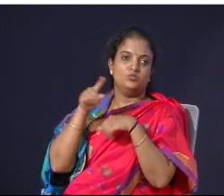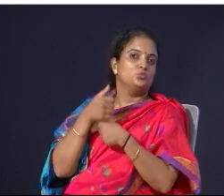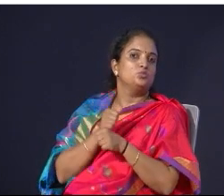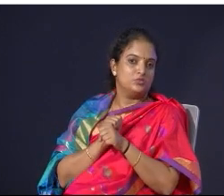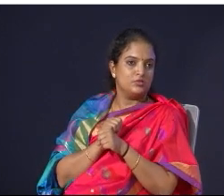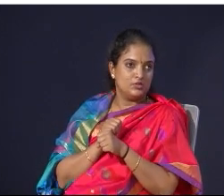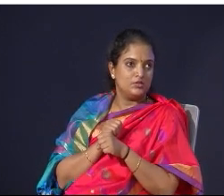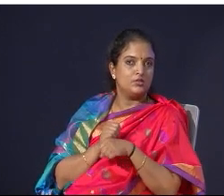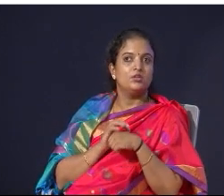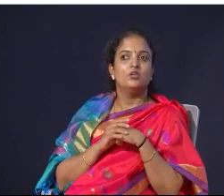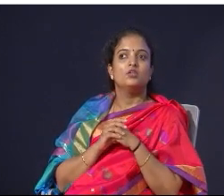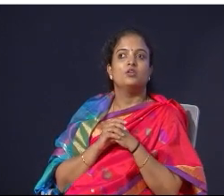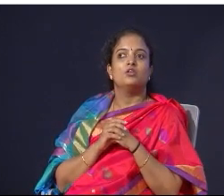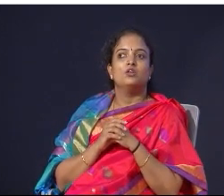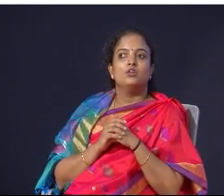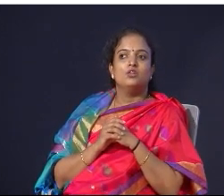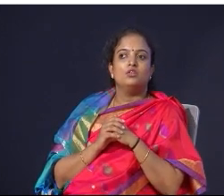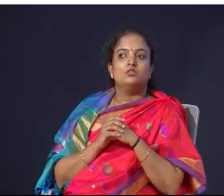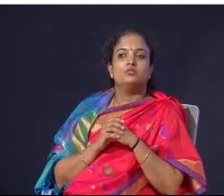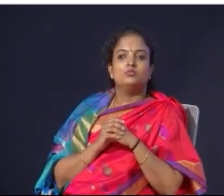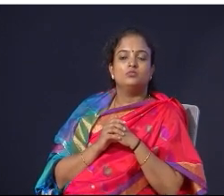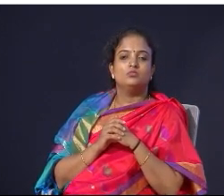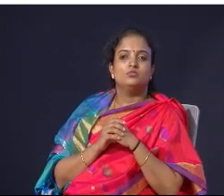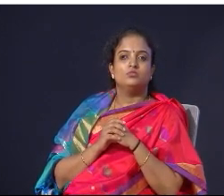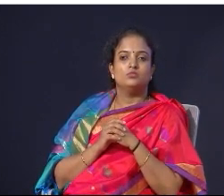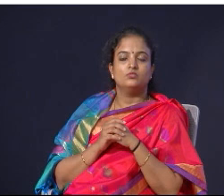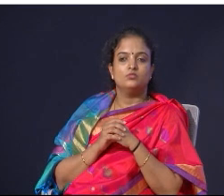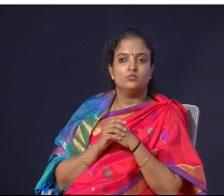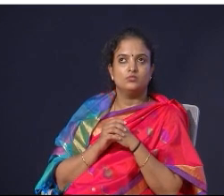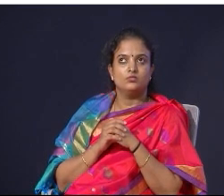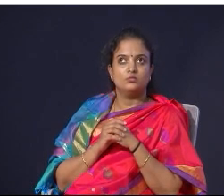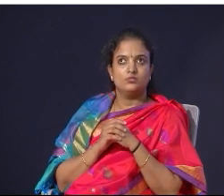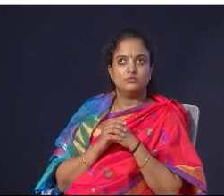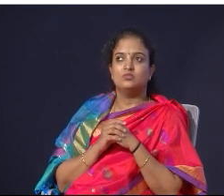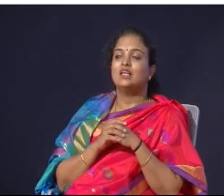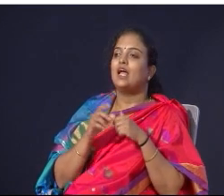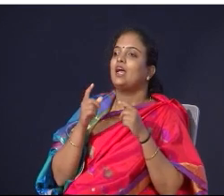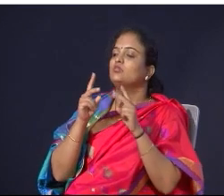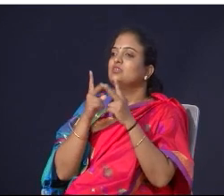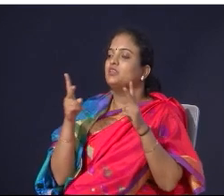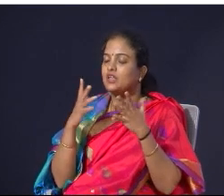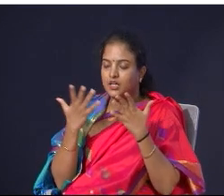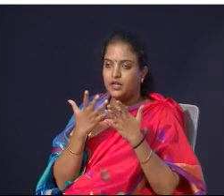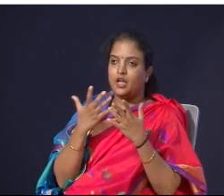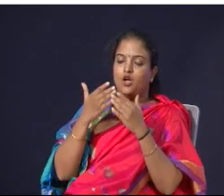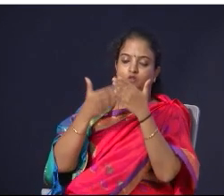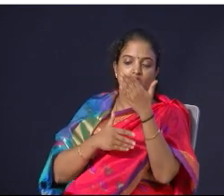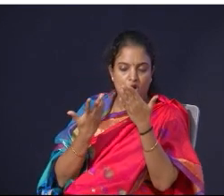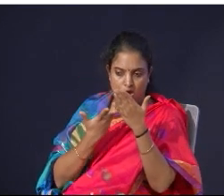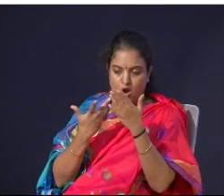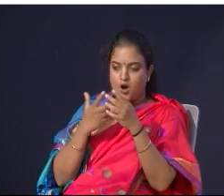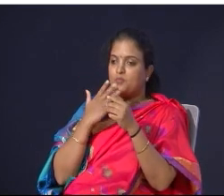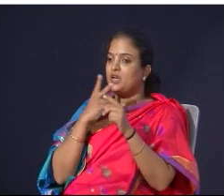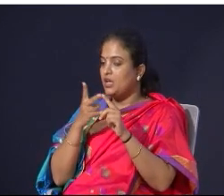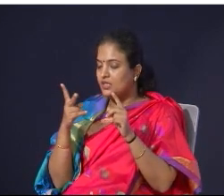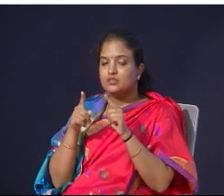skills, okay? Like maybe discrimination, figure, ground, form, constancy, so we slowly move on to that. When we are